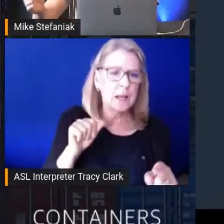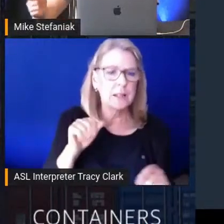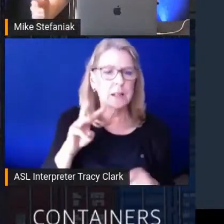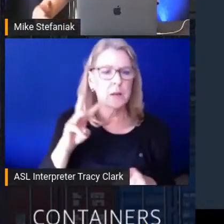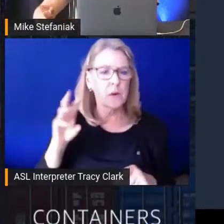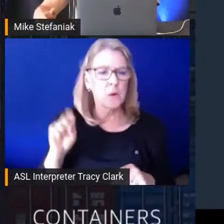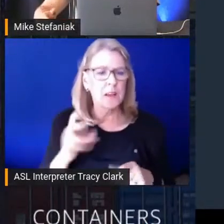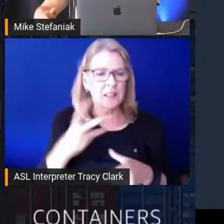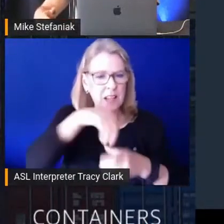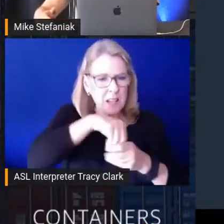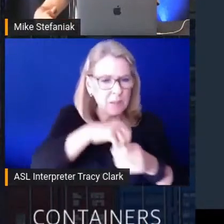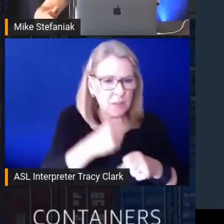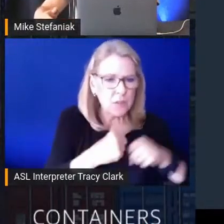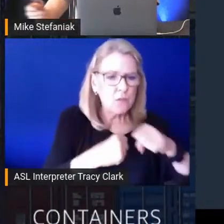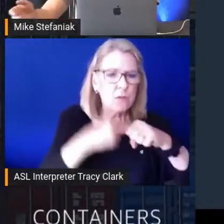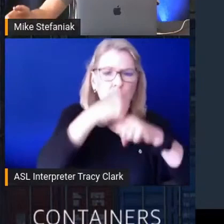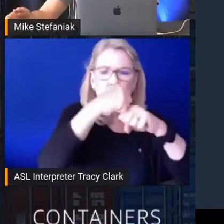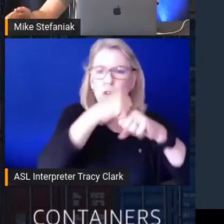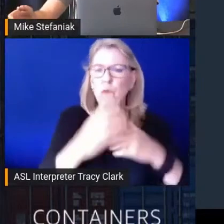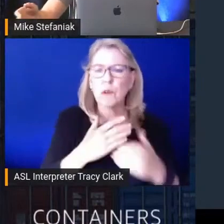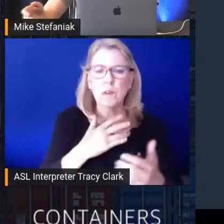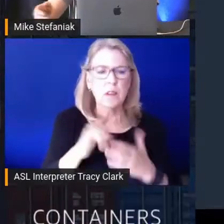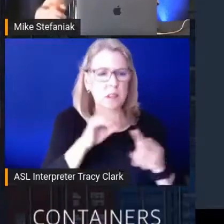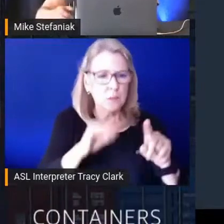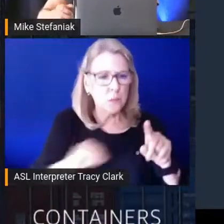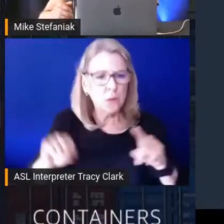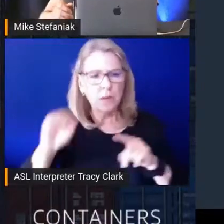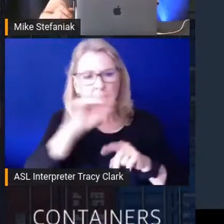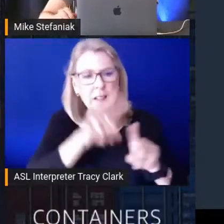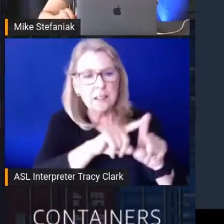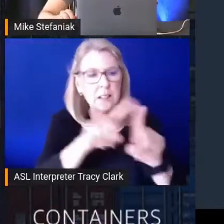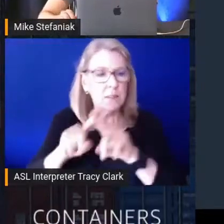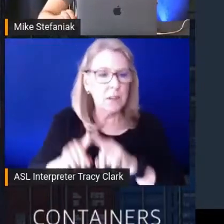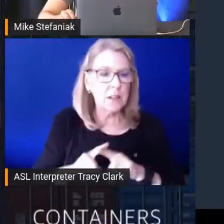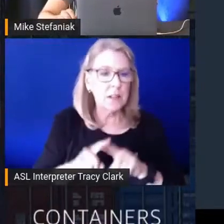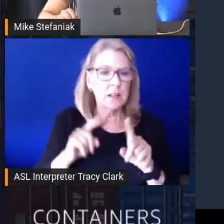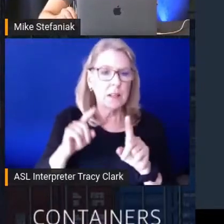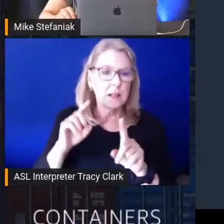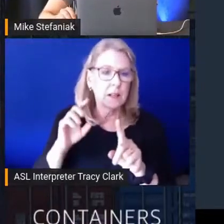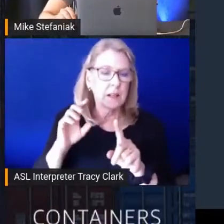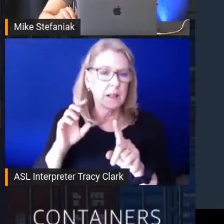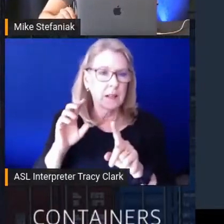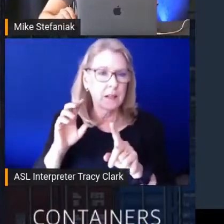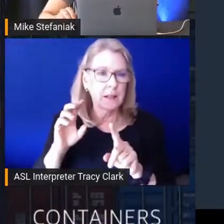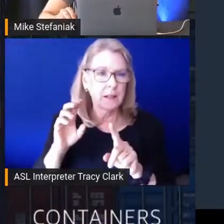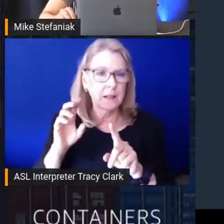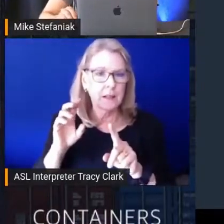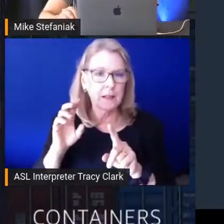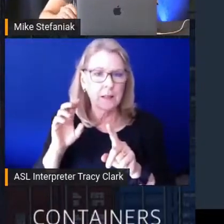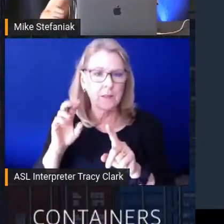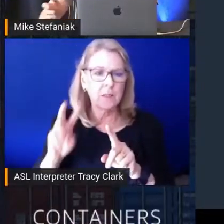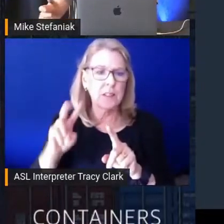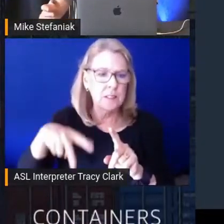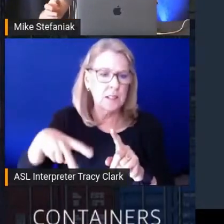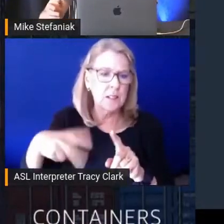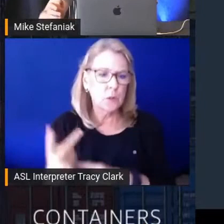moving etcd to run on the latest EBS volumes or the API servers to run on the latest EC2 instances. Even for existing